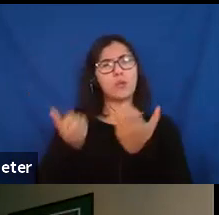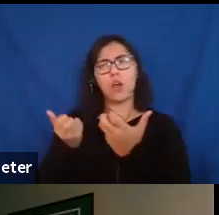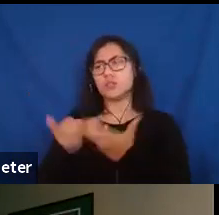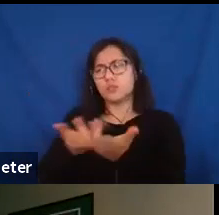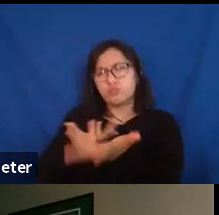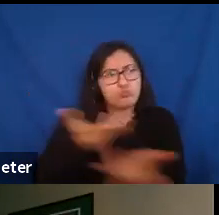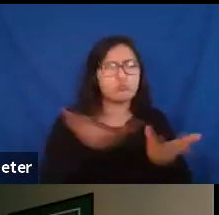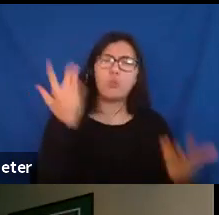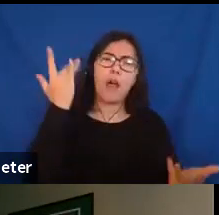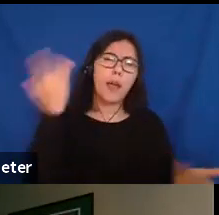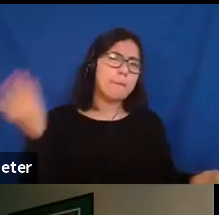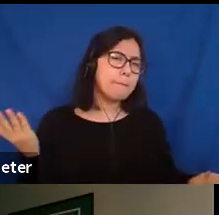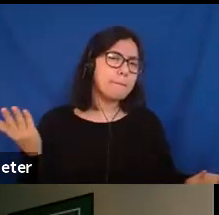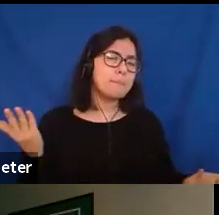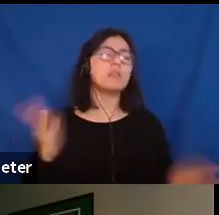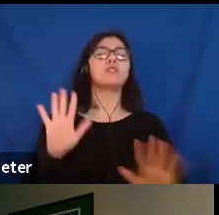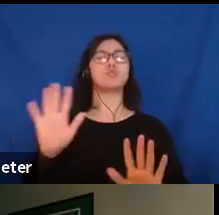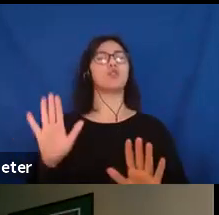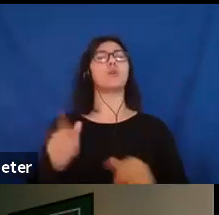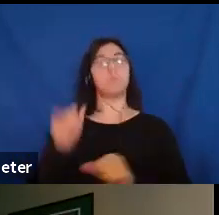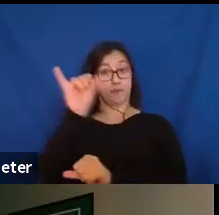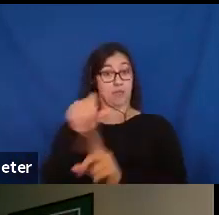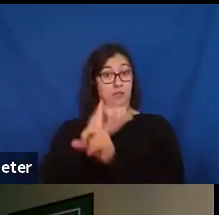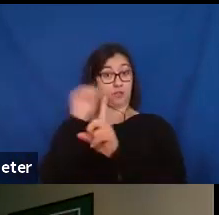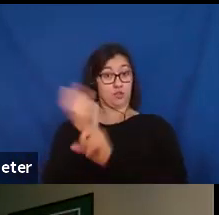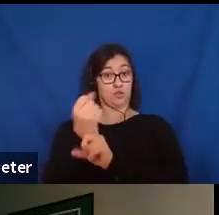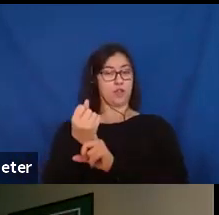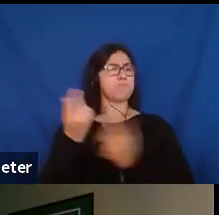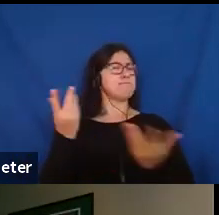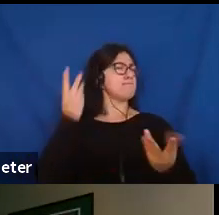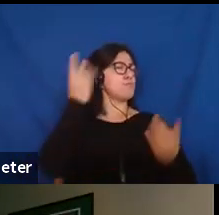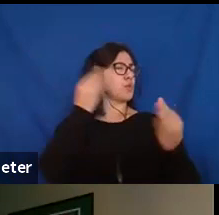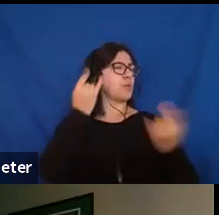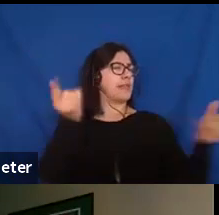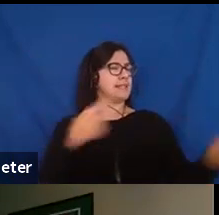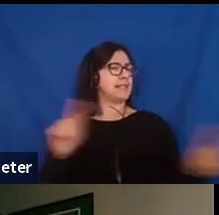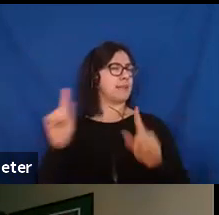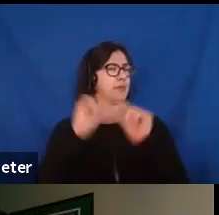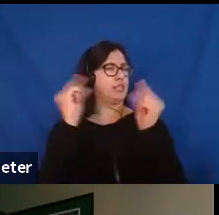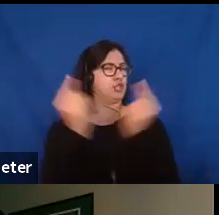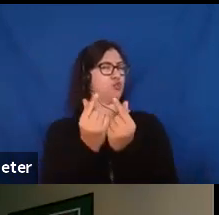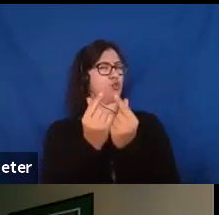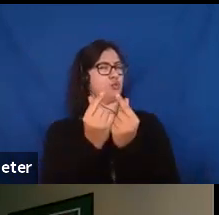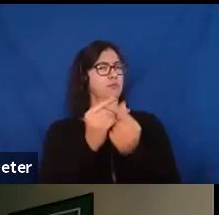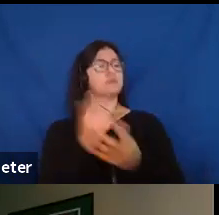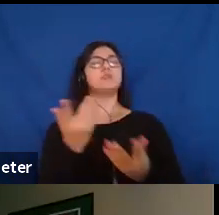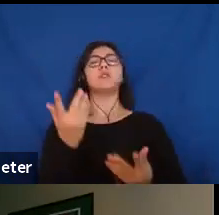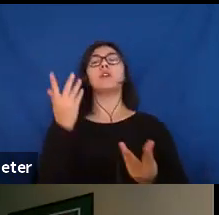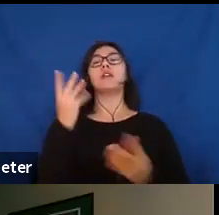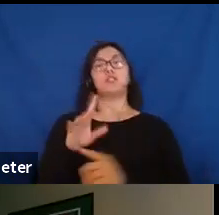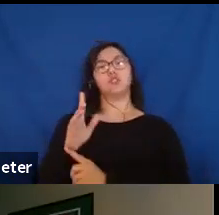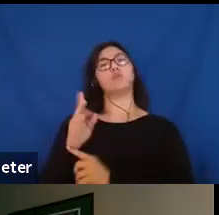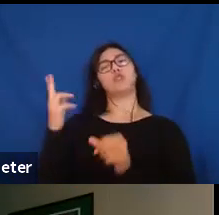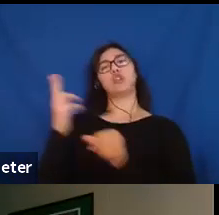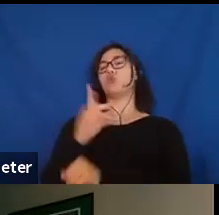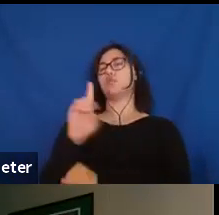So a little analysis here. What do you think is going on with this group? Let's talk about it through a DEI lens a little bit, all